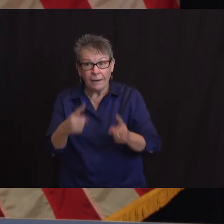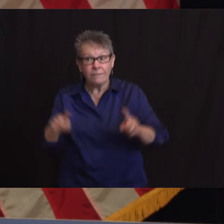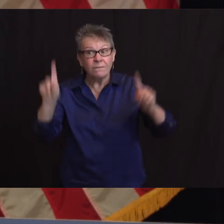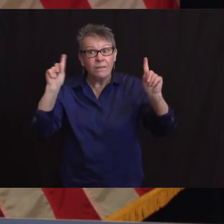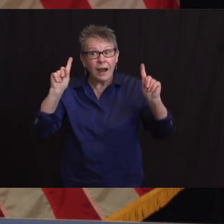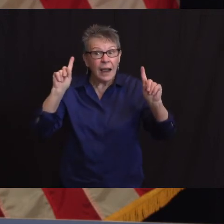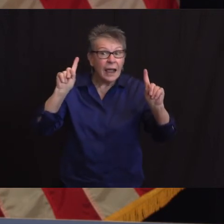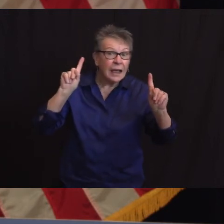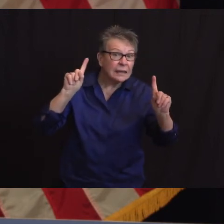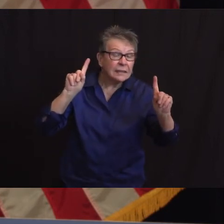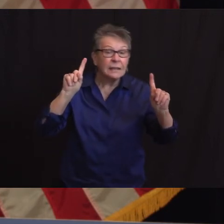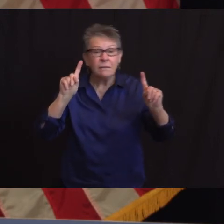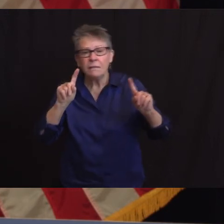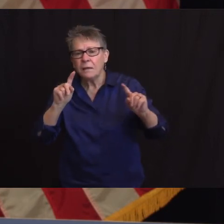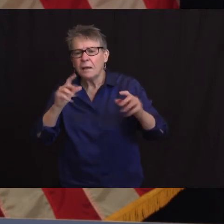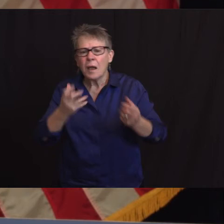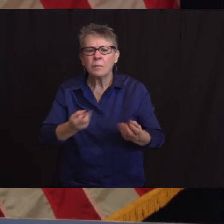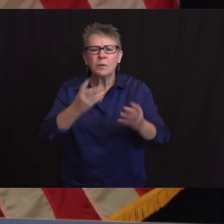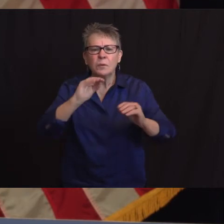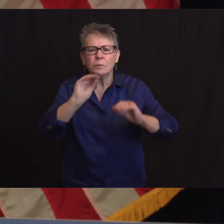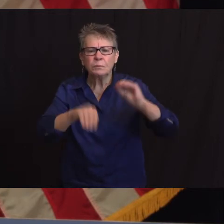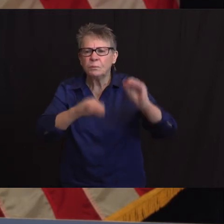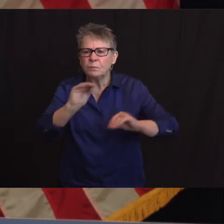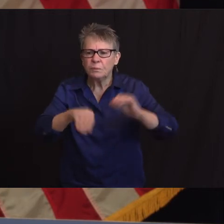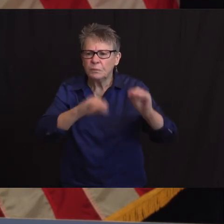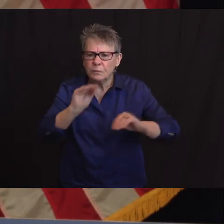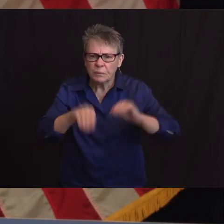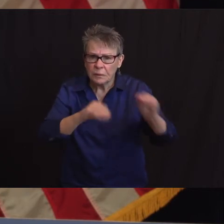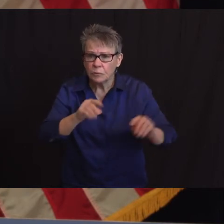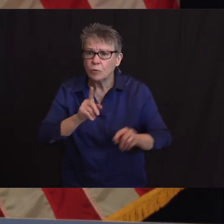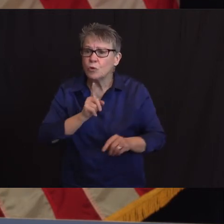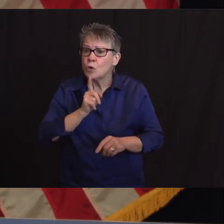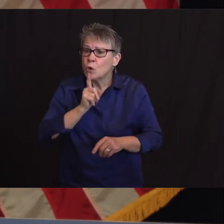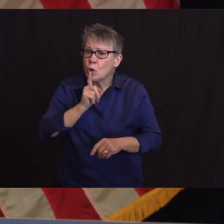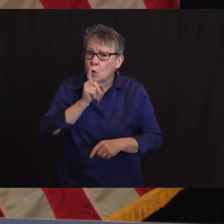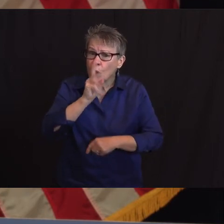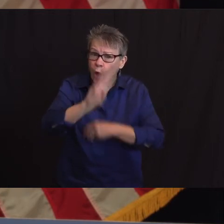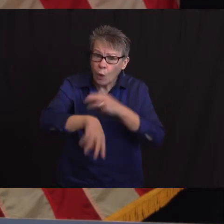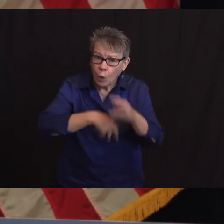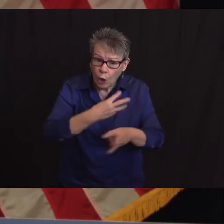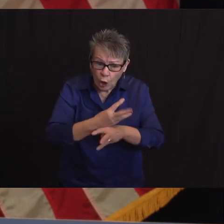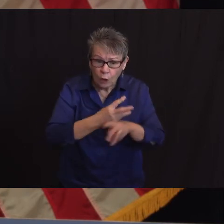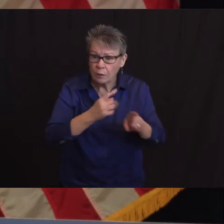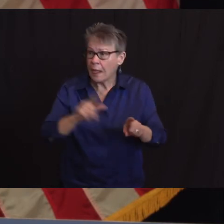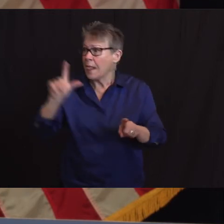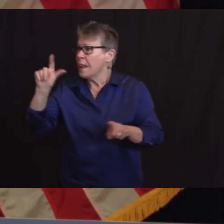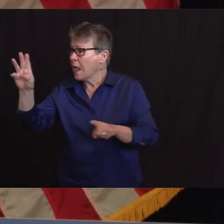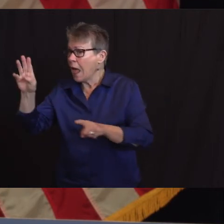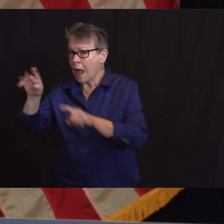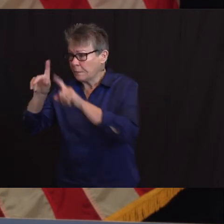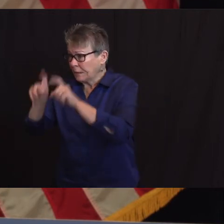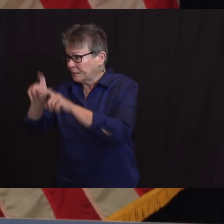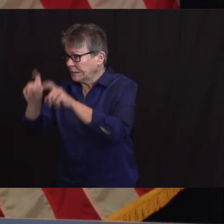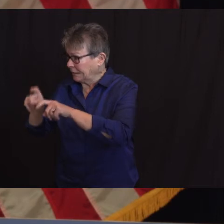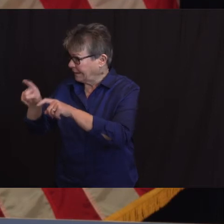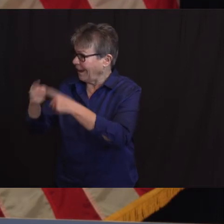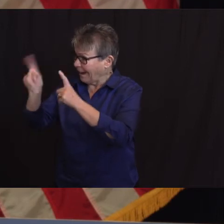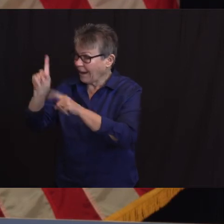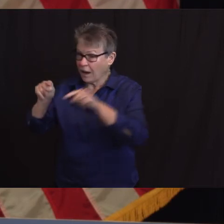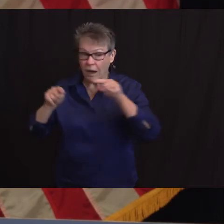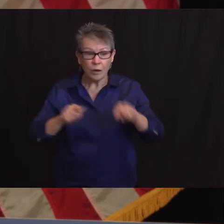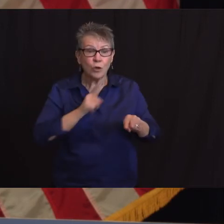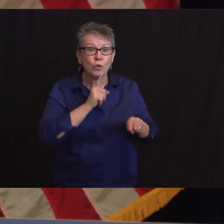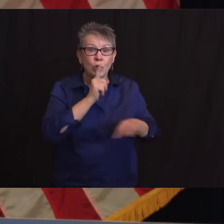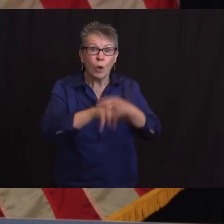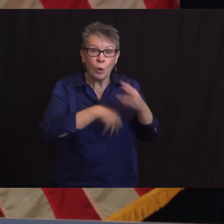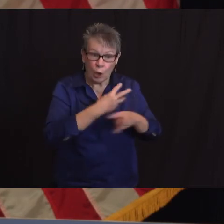scenarios. And that's something, we know what the efficacy data show from the initial trials and what ACIP